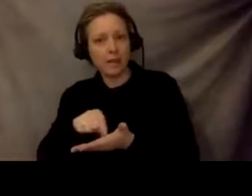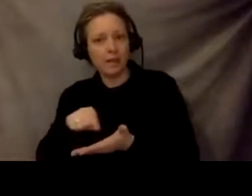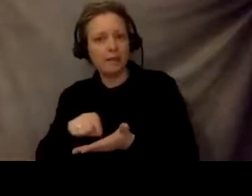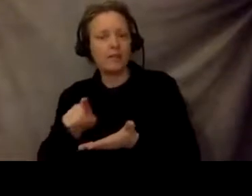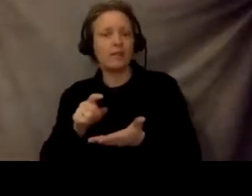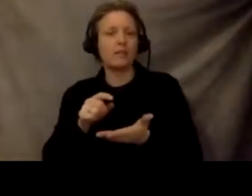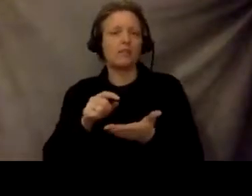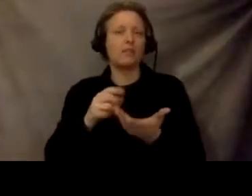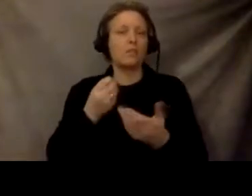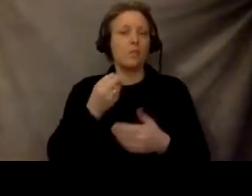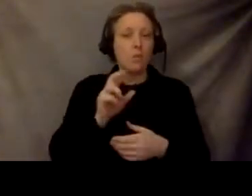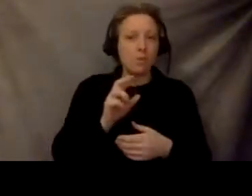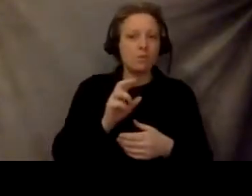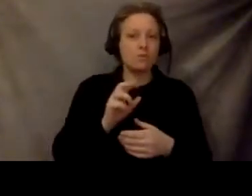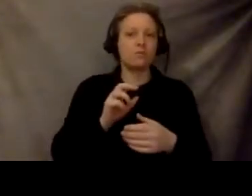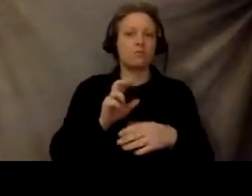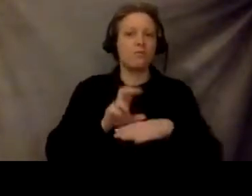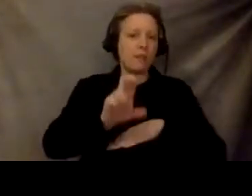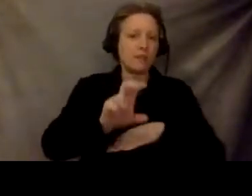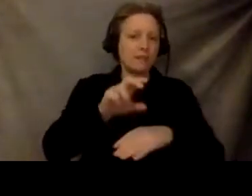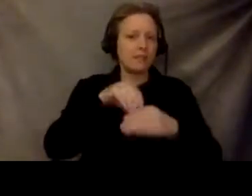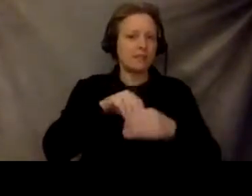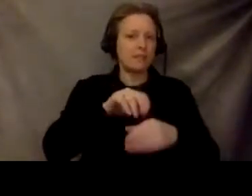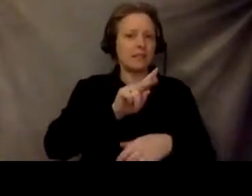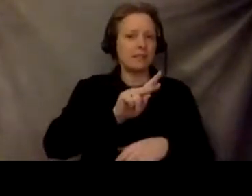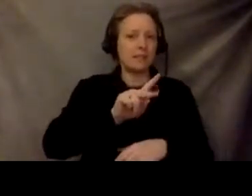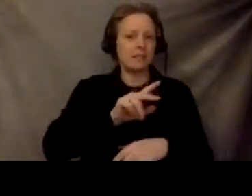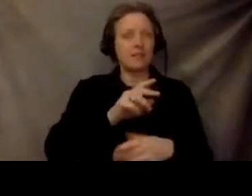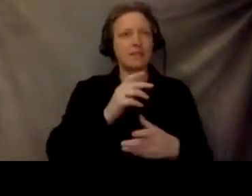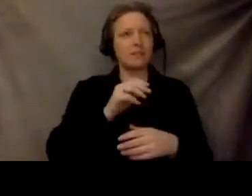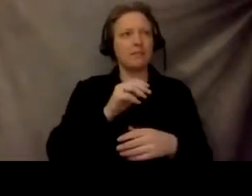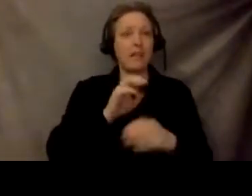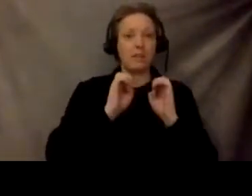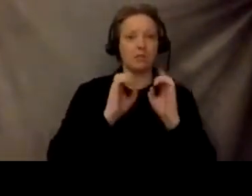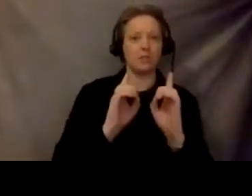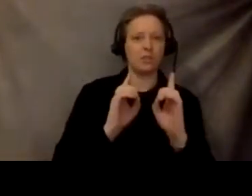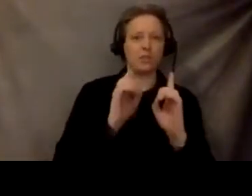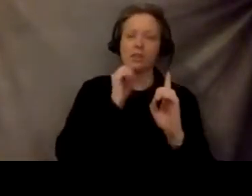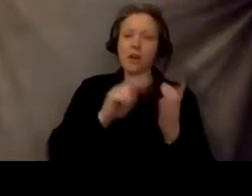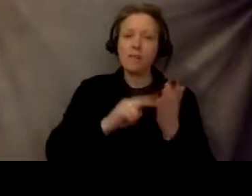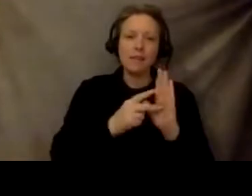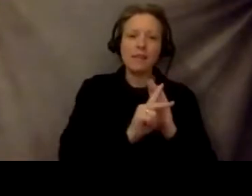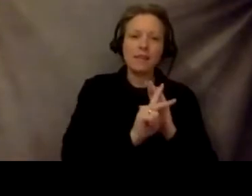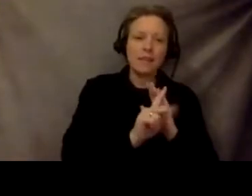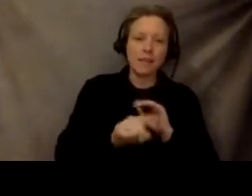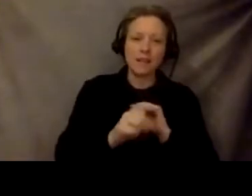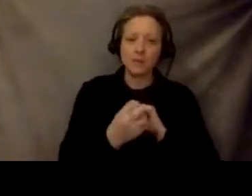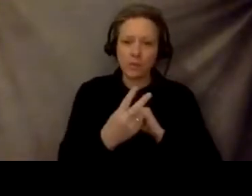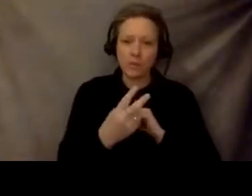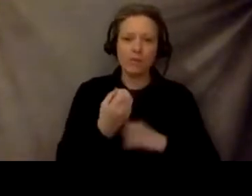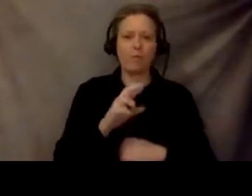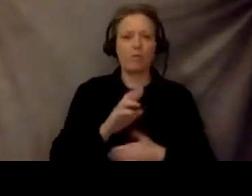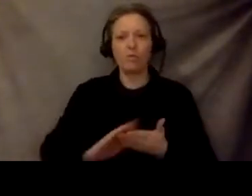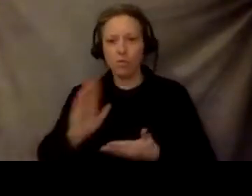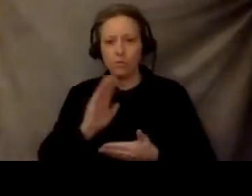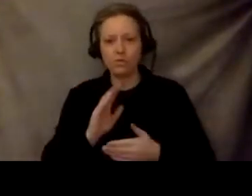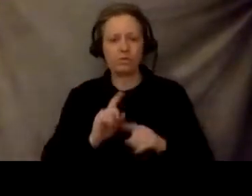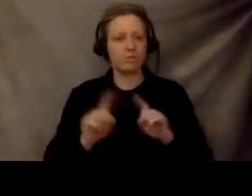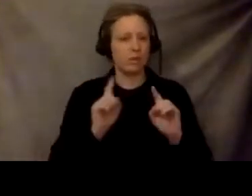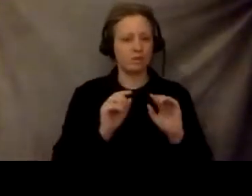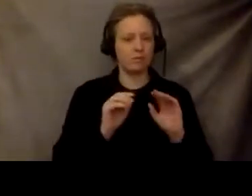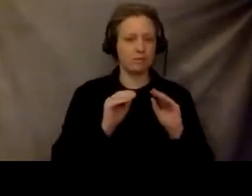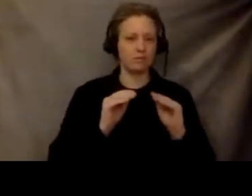not saying K through 12, or I'm not saying college, but a system that there's continually retooling and re-education. That to me